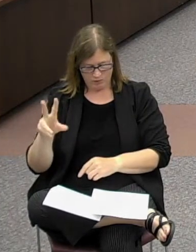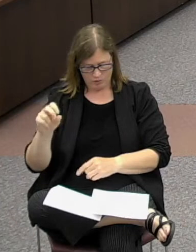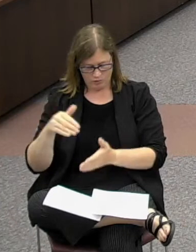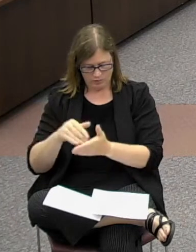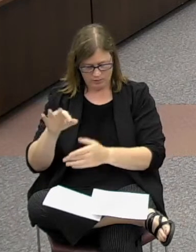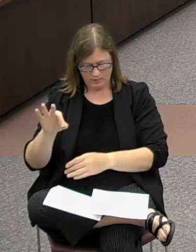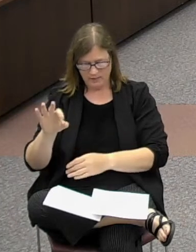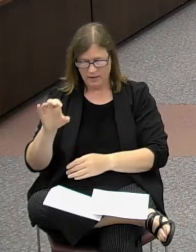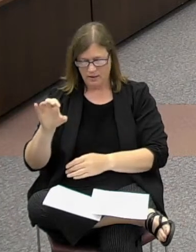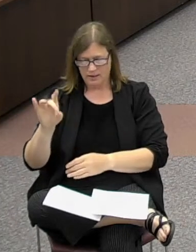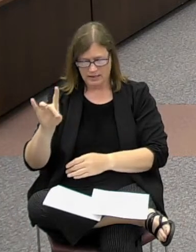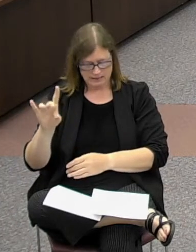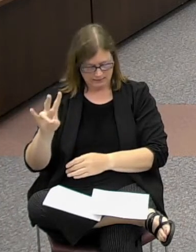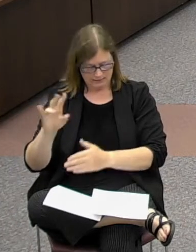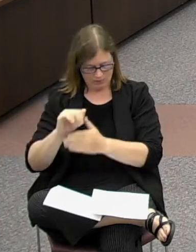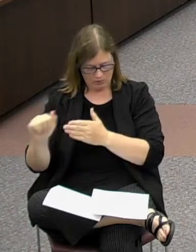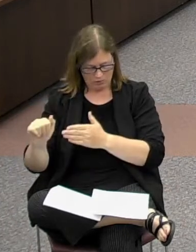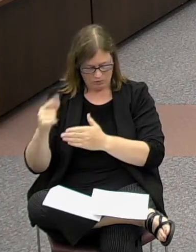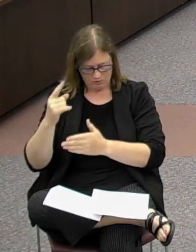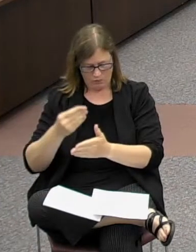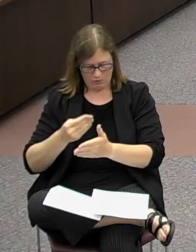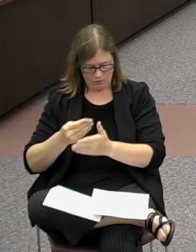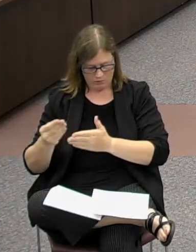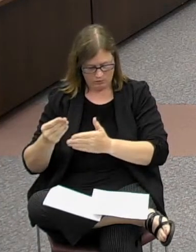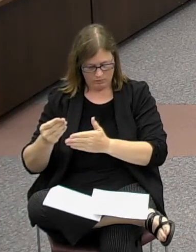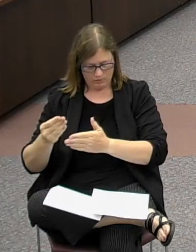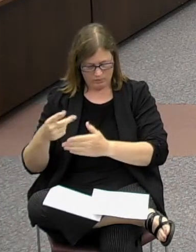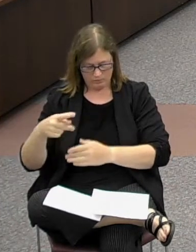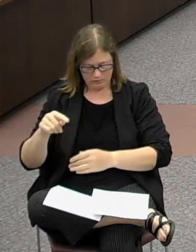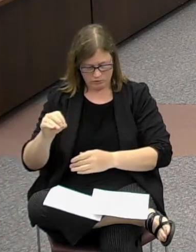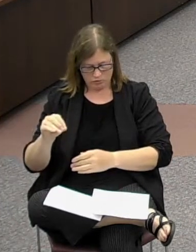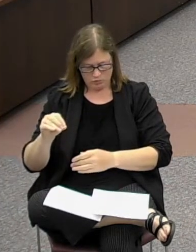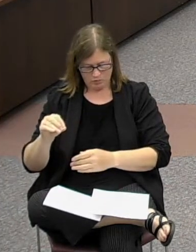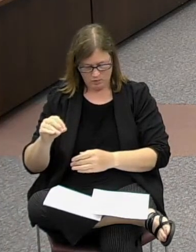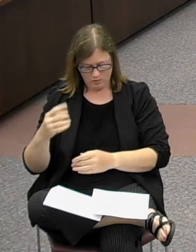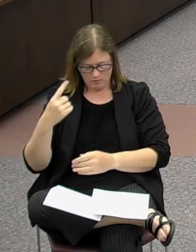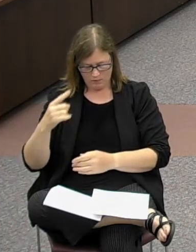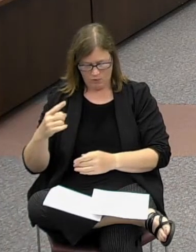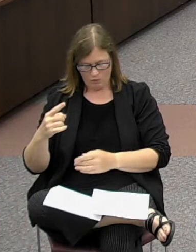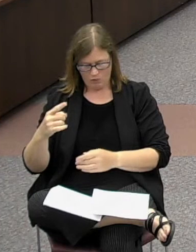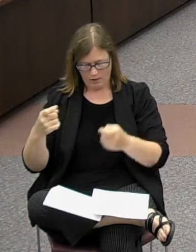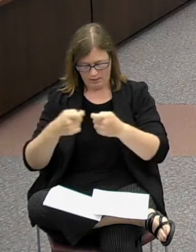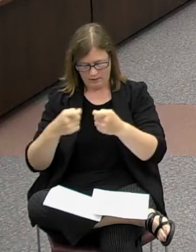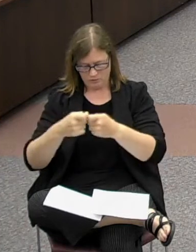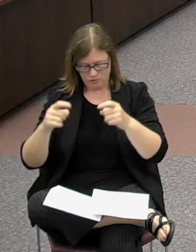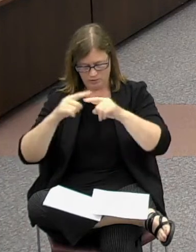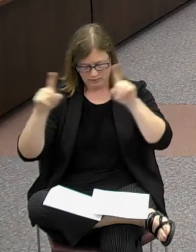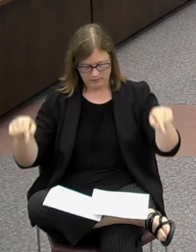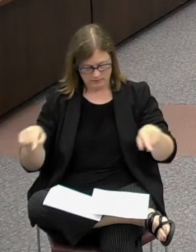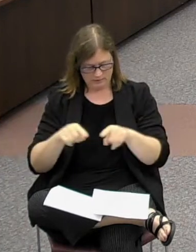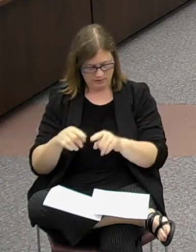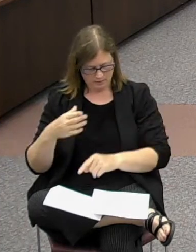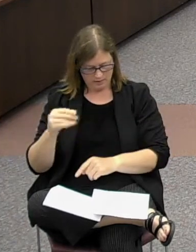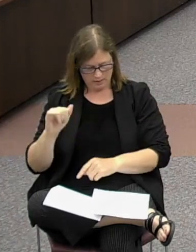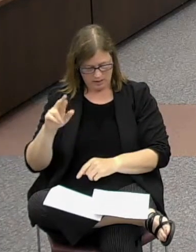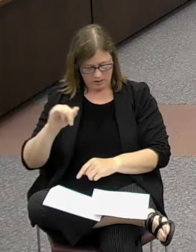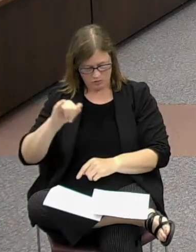$30,987 from their PTO for the purchase and installation of an electronic marquee. And Ira Jones,